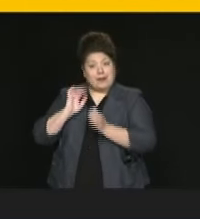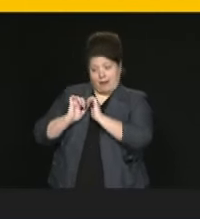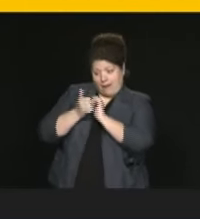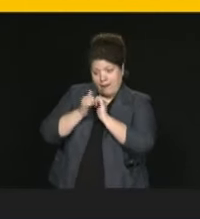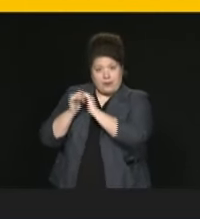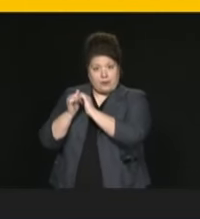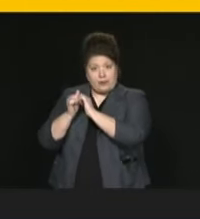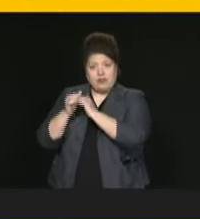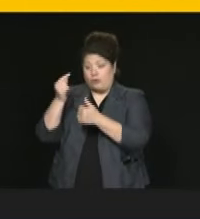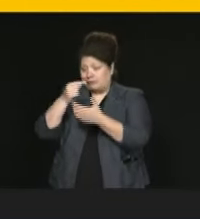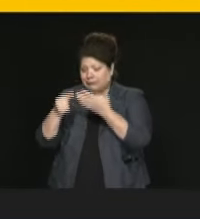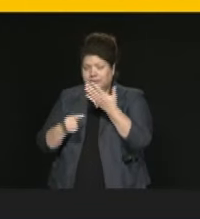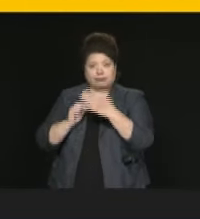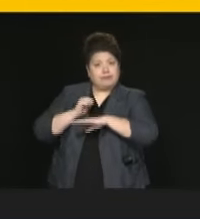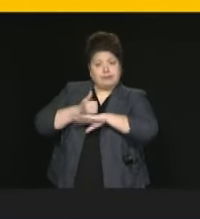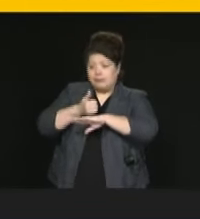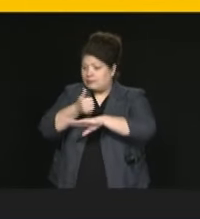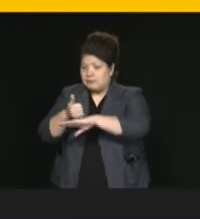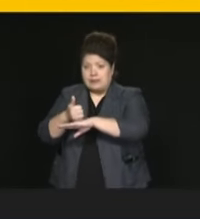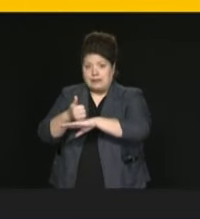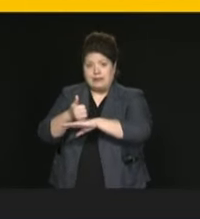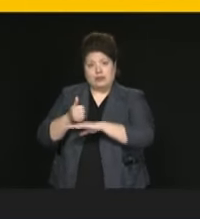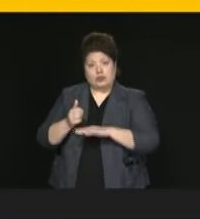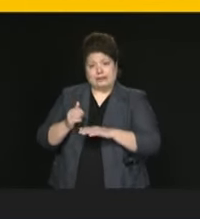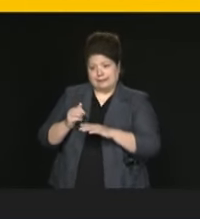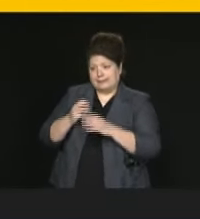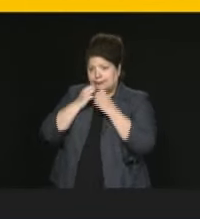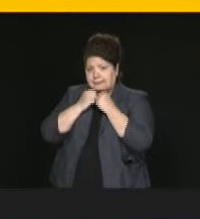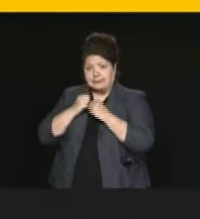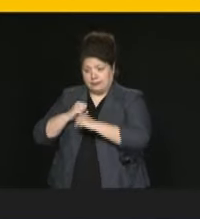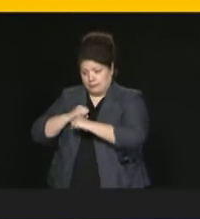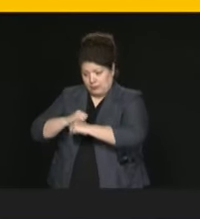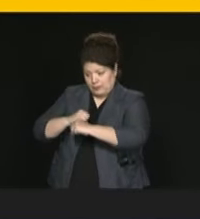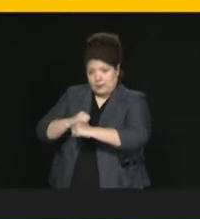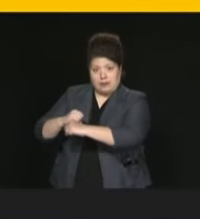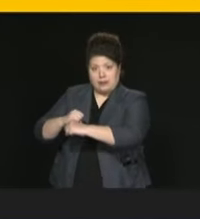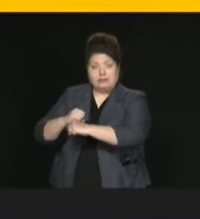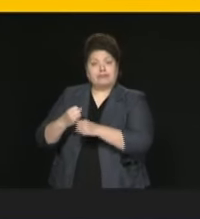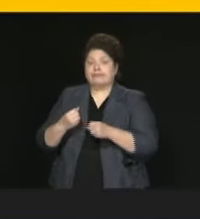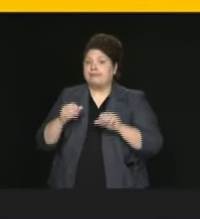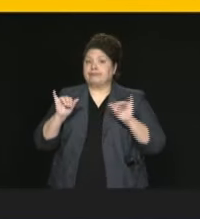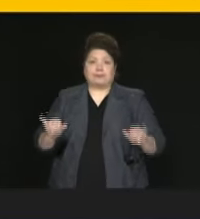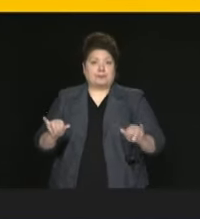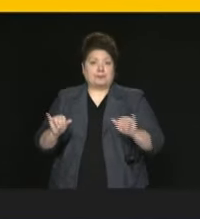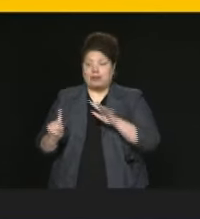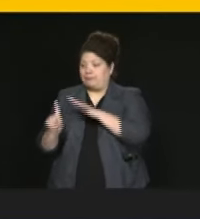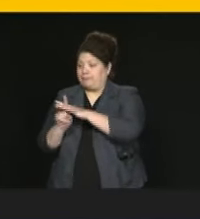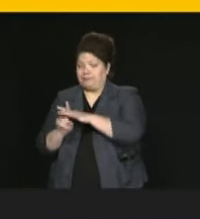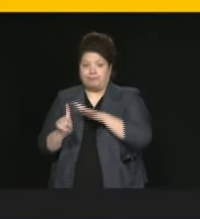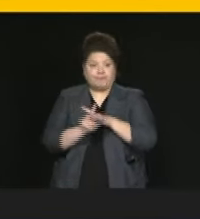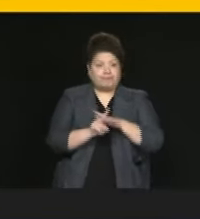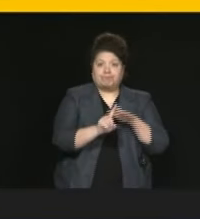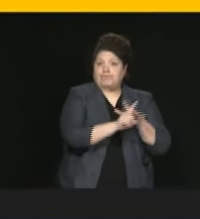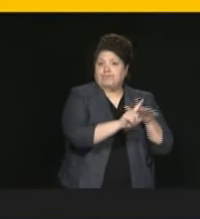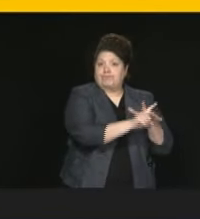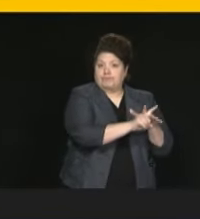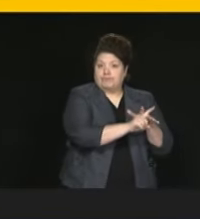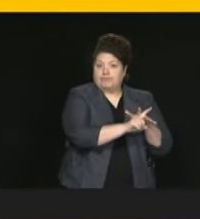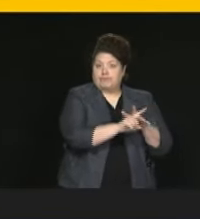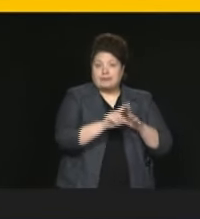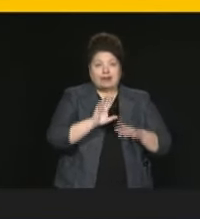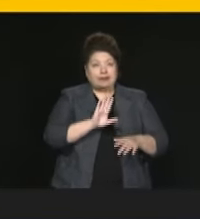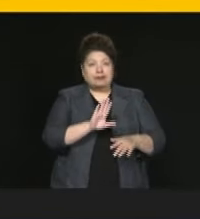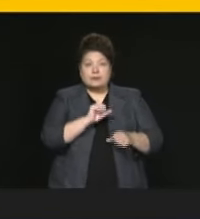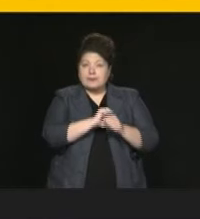However, many areas of the country are still struggling to get ahead of the rapid and stealthy spread of the virus in